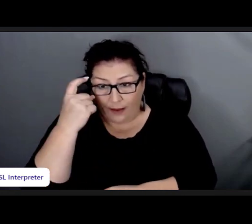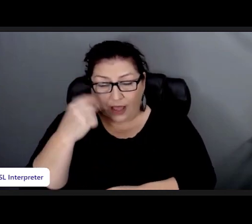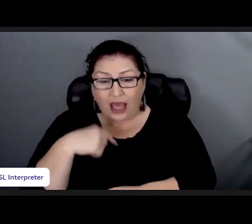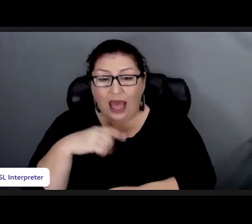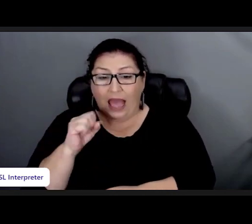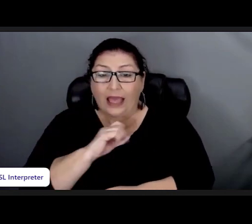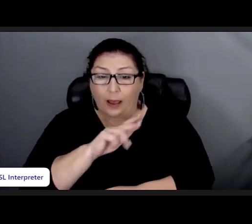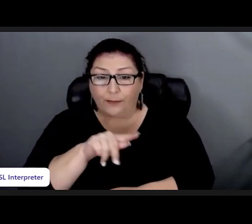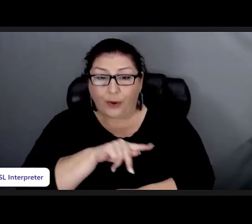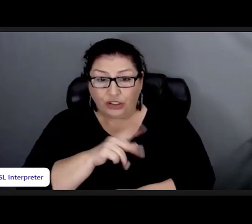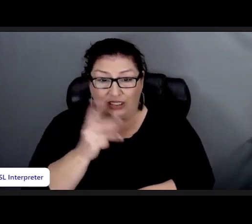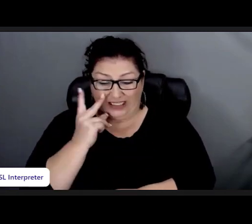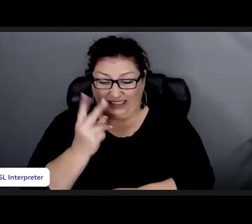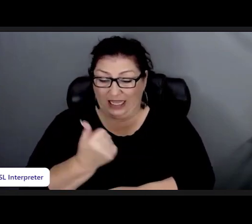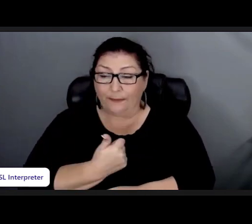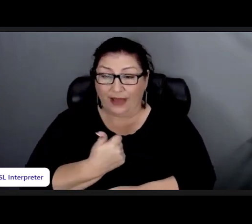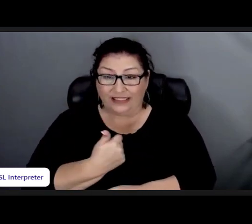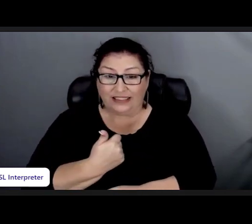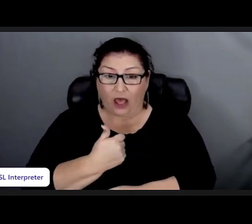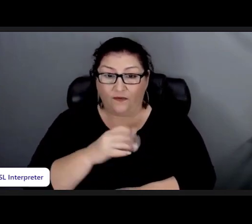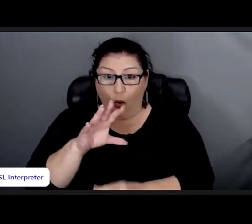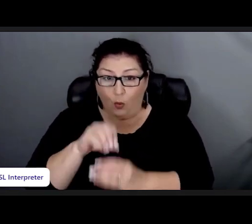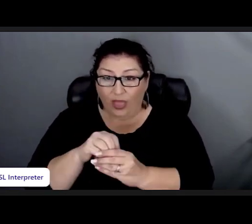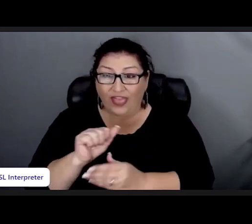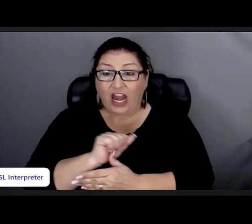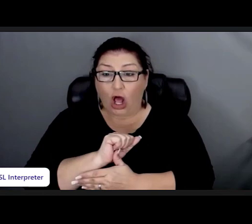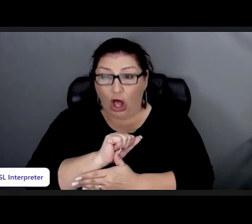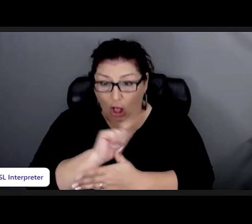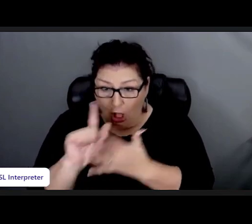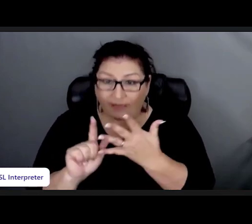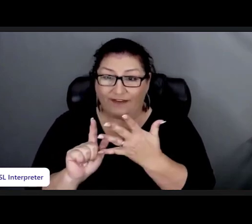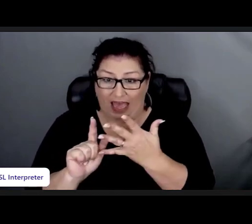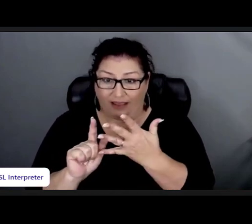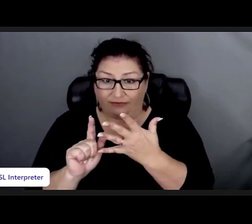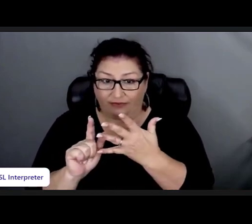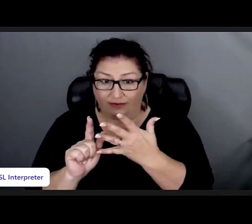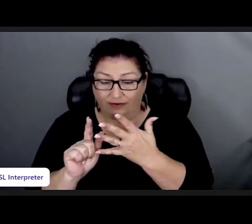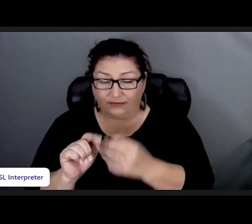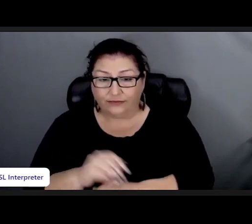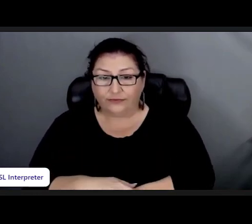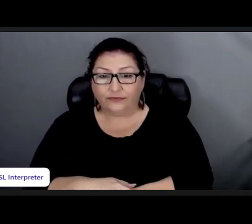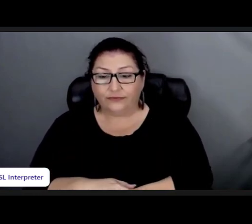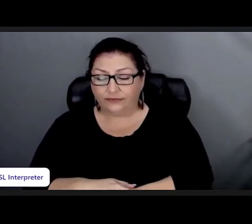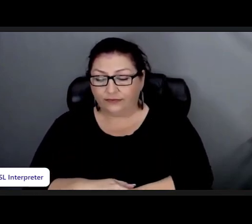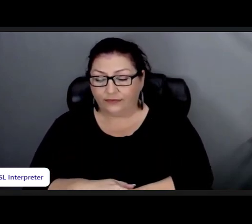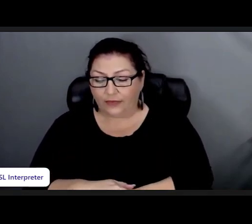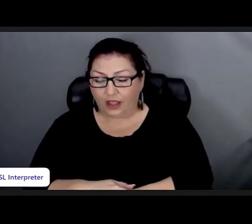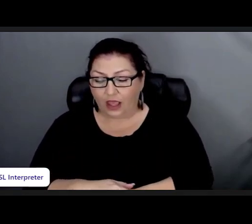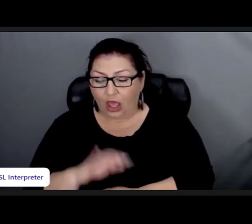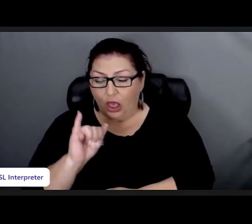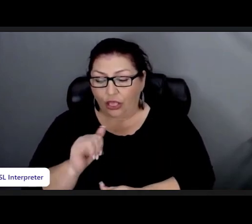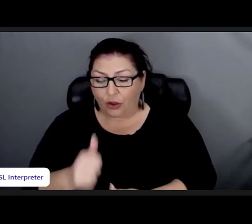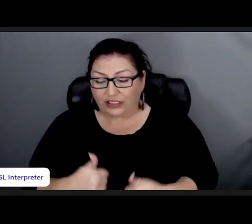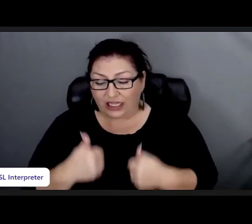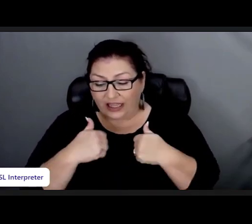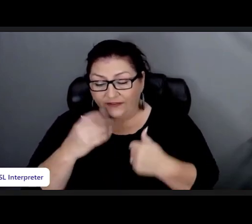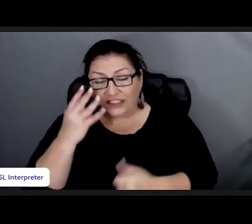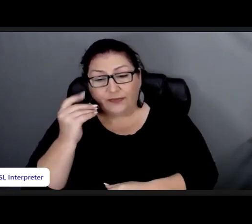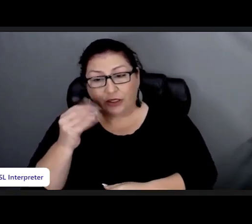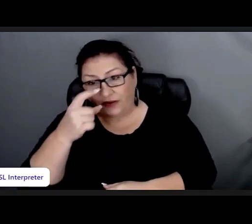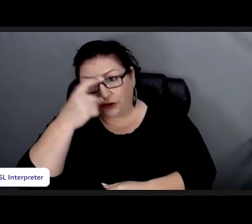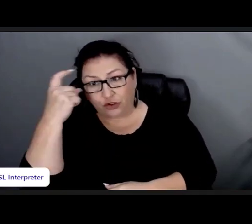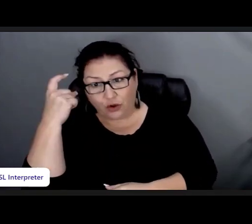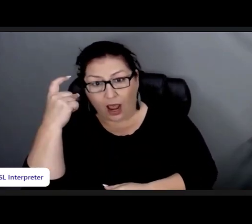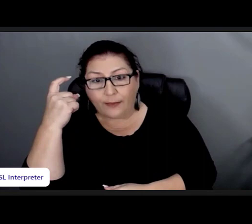could personally see myself within all 5. and that those lived experiences of trauma